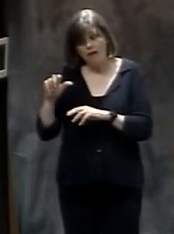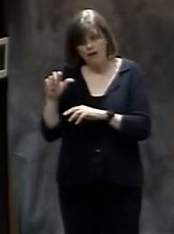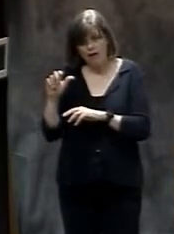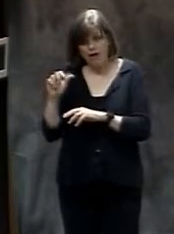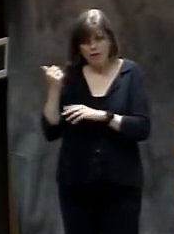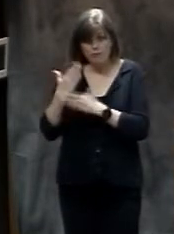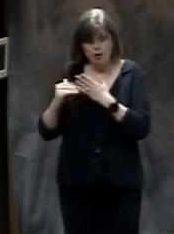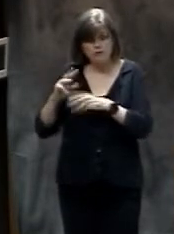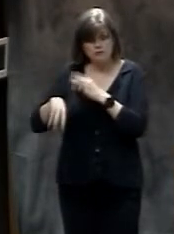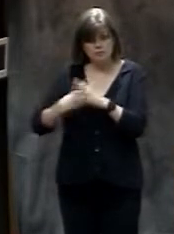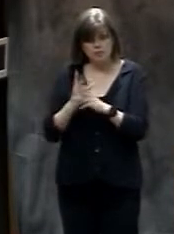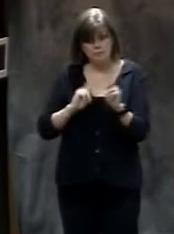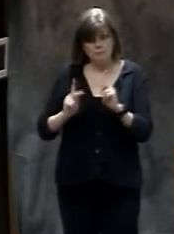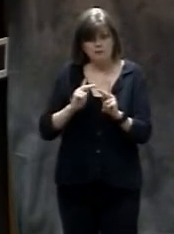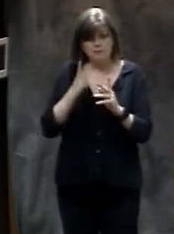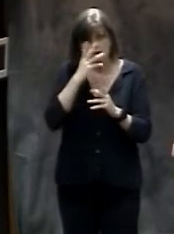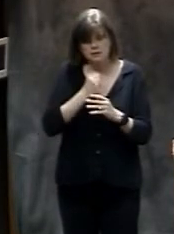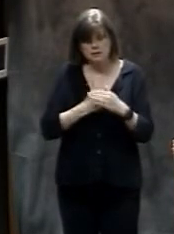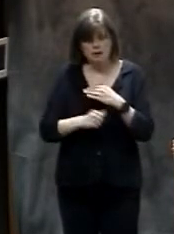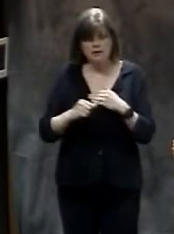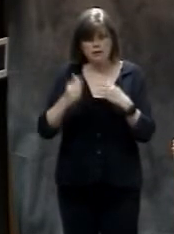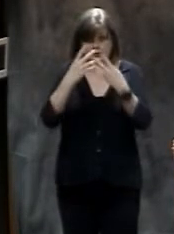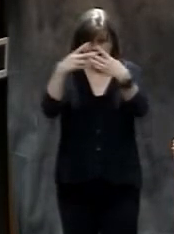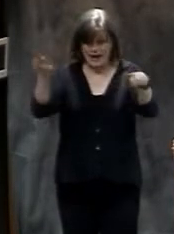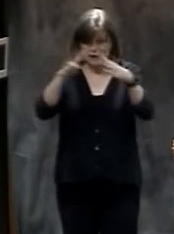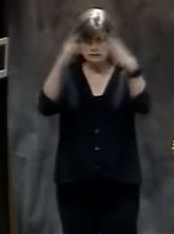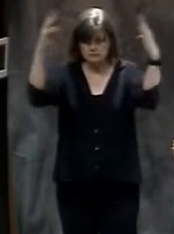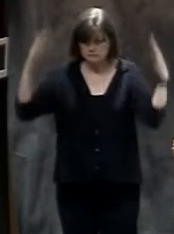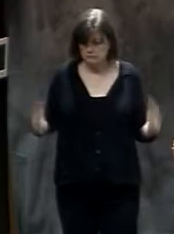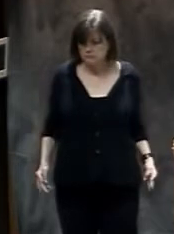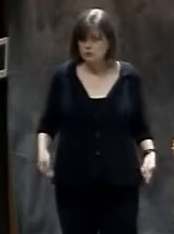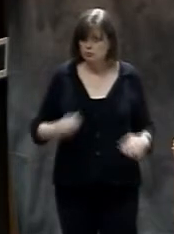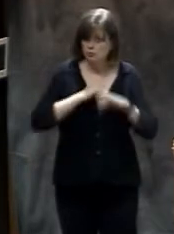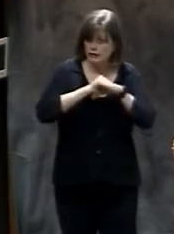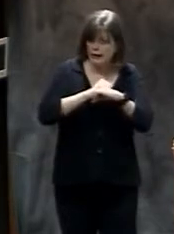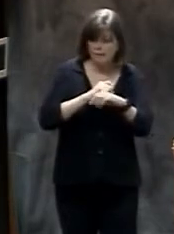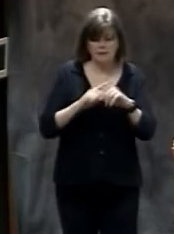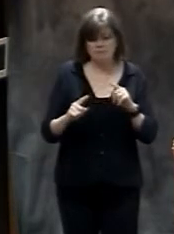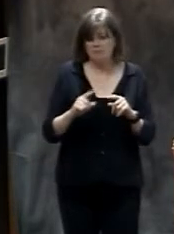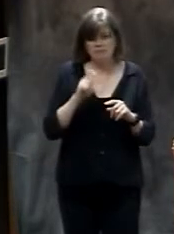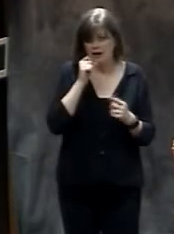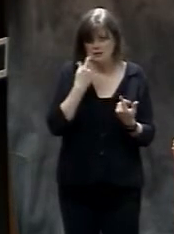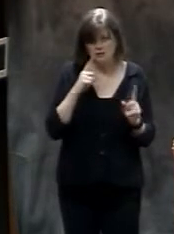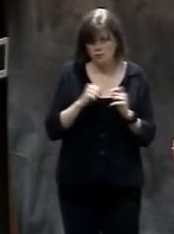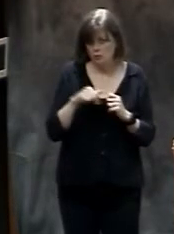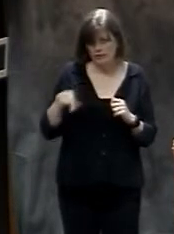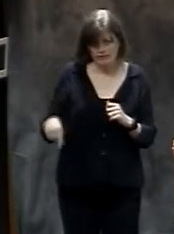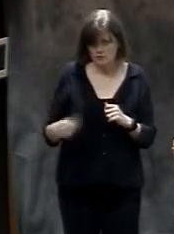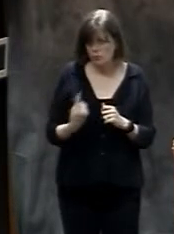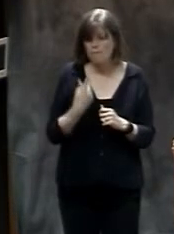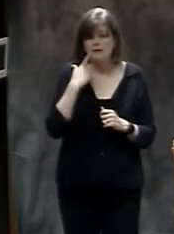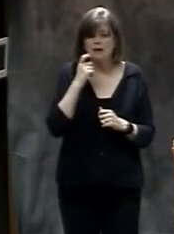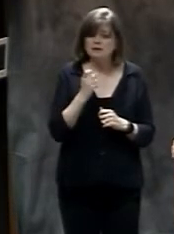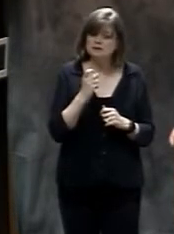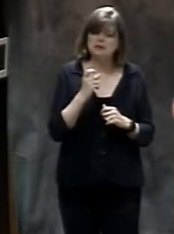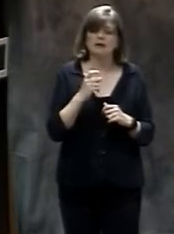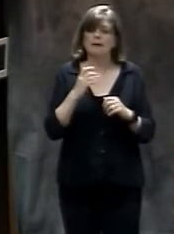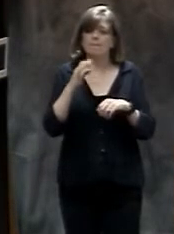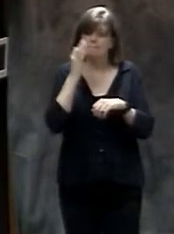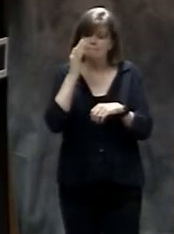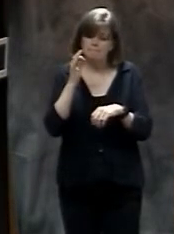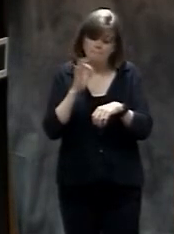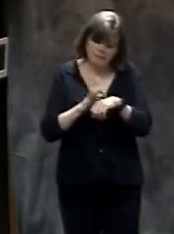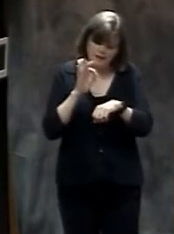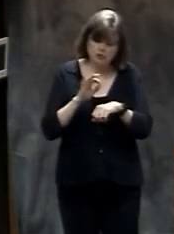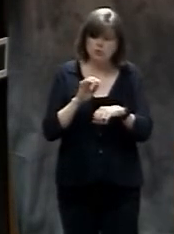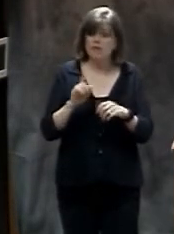protect themselves from mosquitoes. It doesn't work with this mosquito because she preferentially bites the first 3 hours after sunrise and the